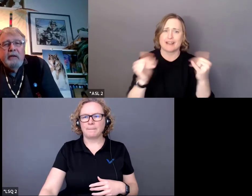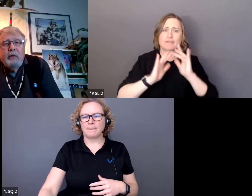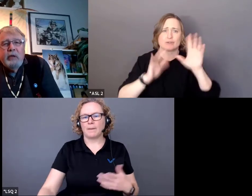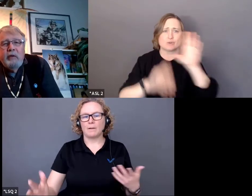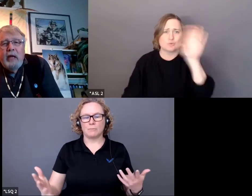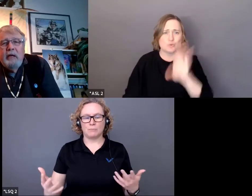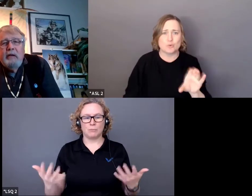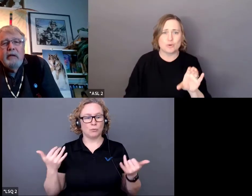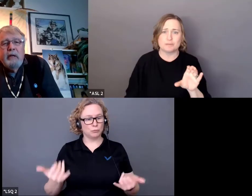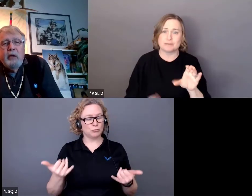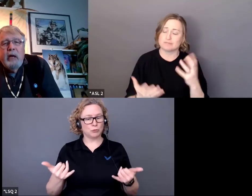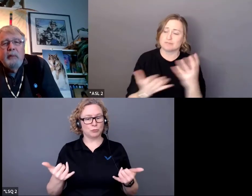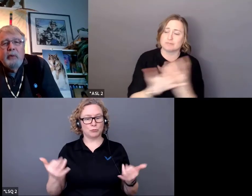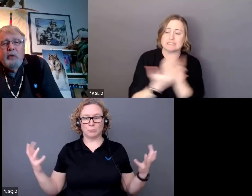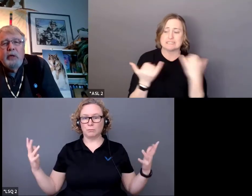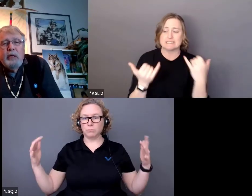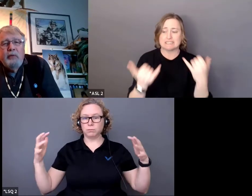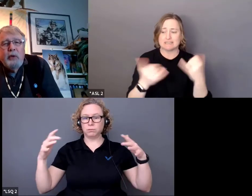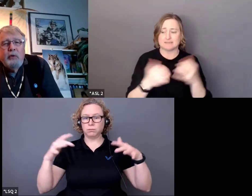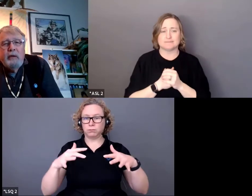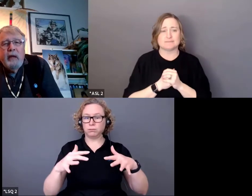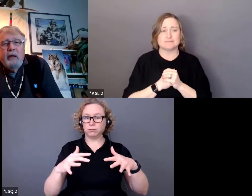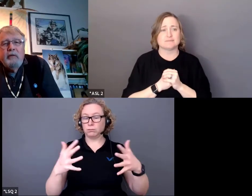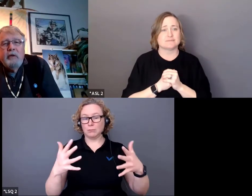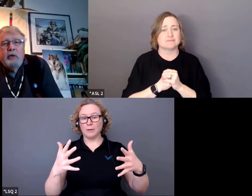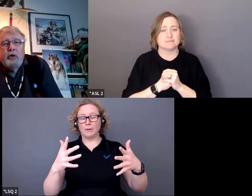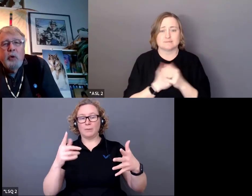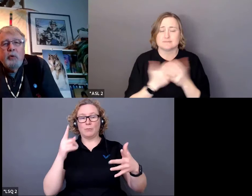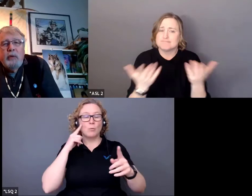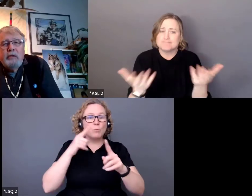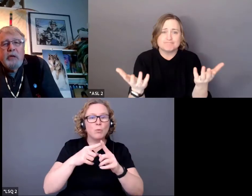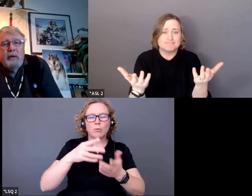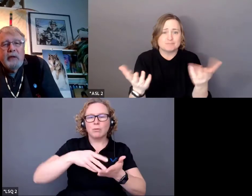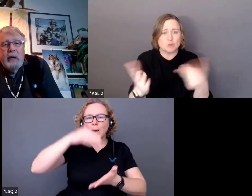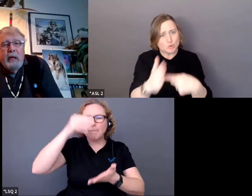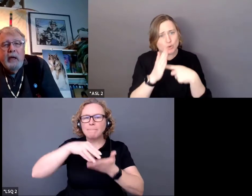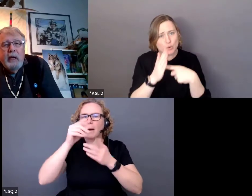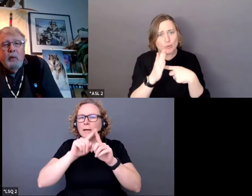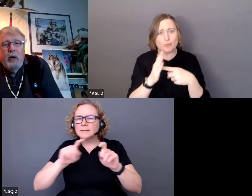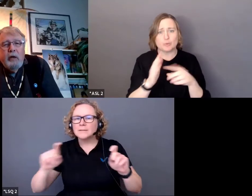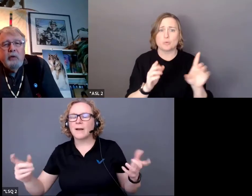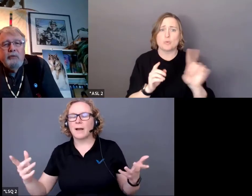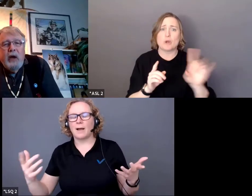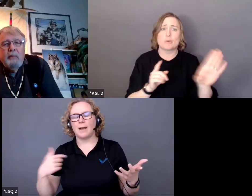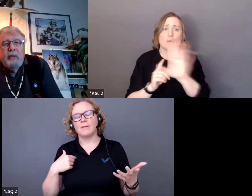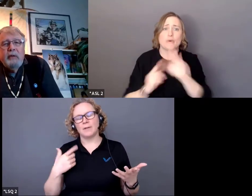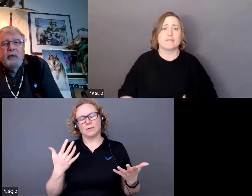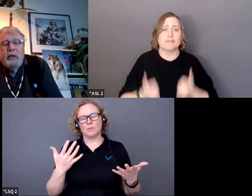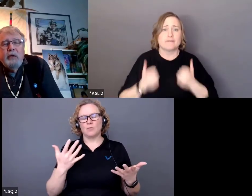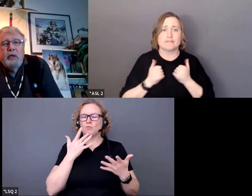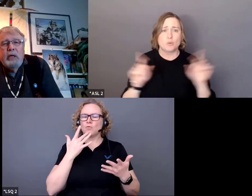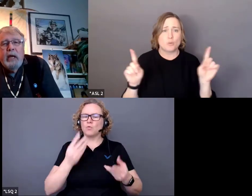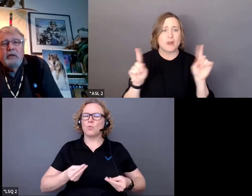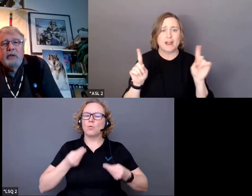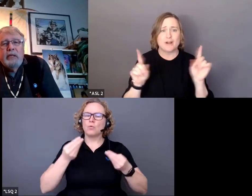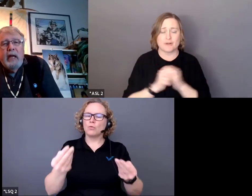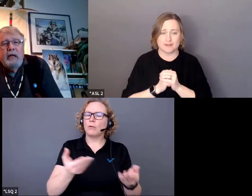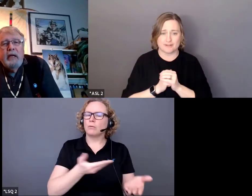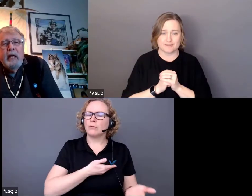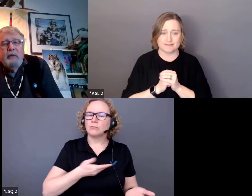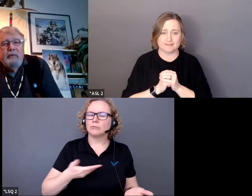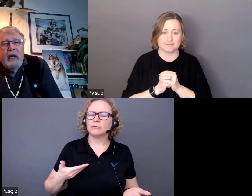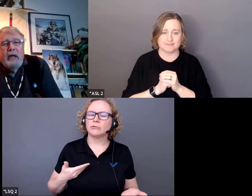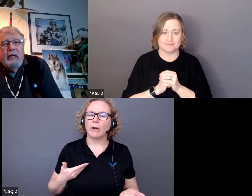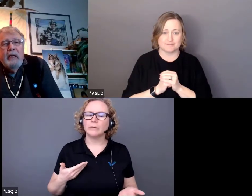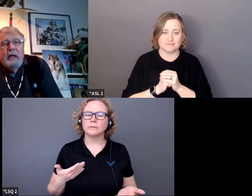We'd like to extend the opportunity for you to tell us, to show to each other where you're from, so that you can actually